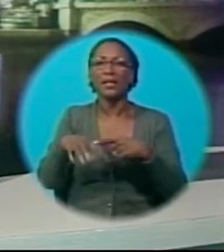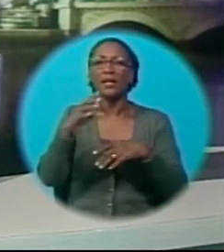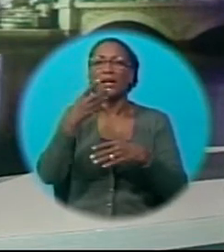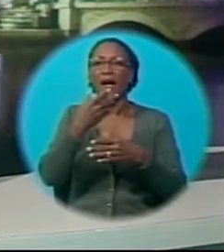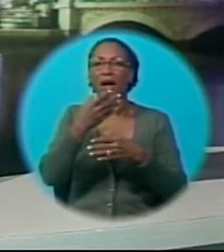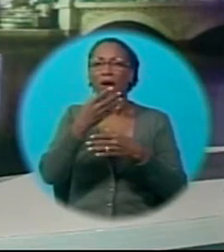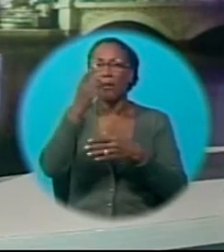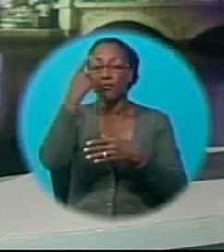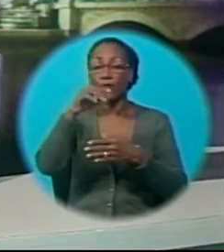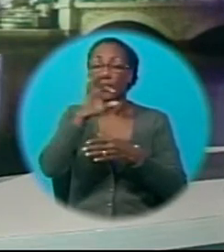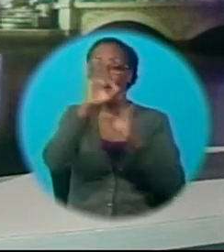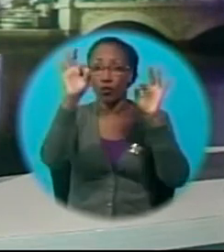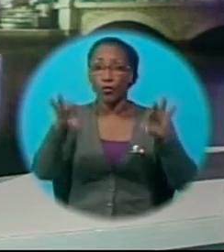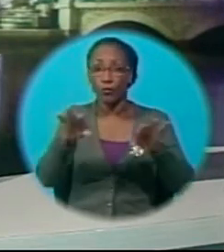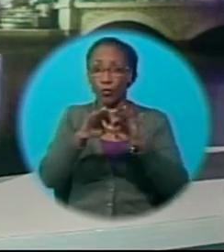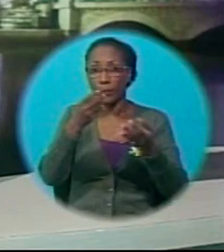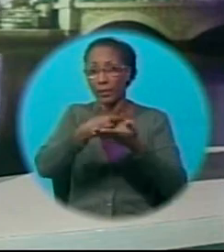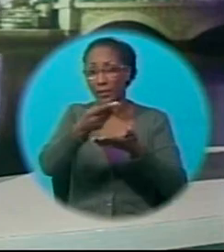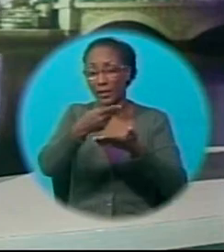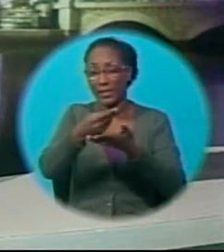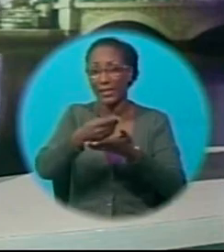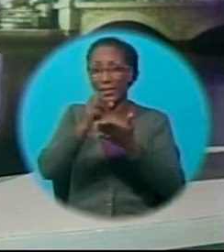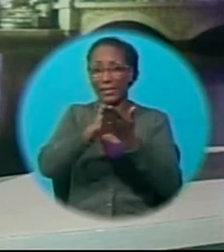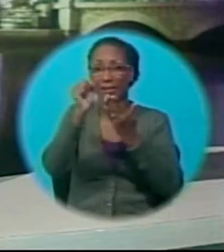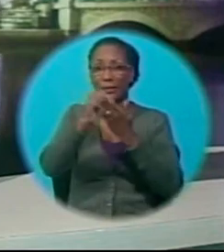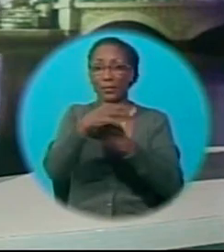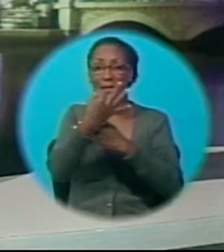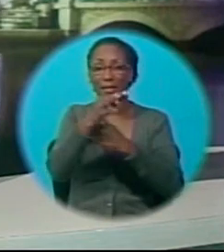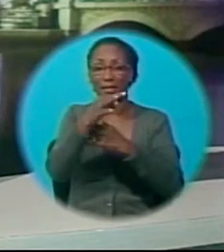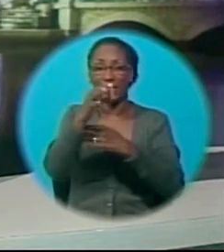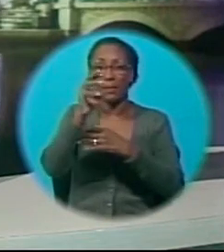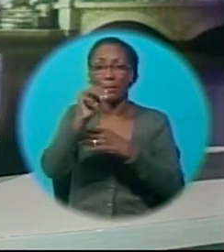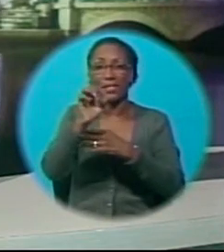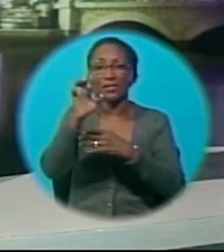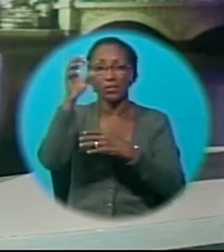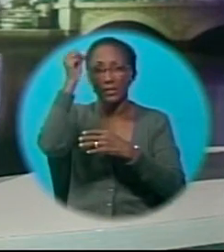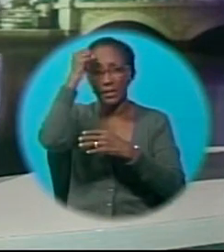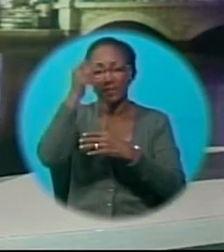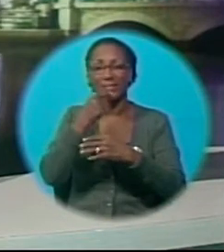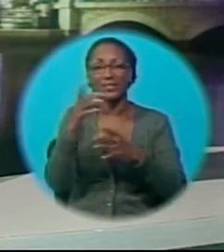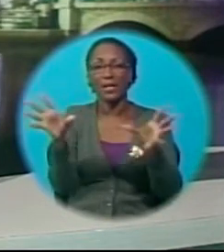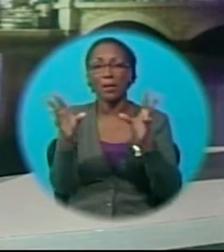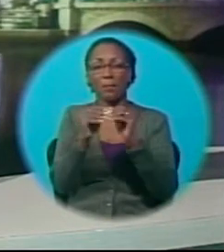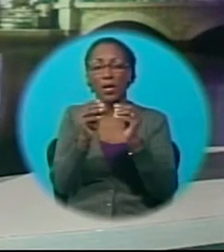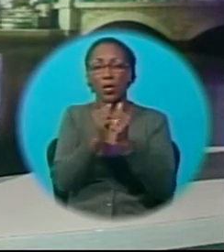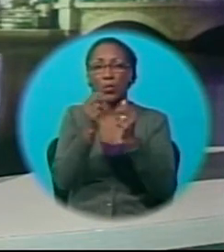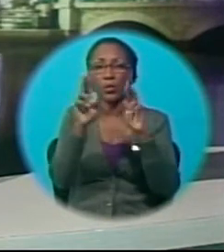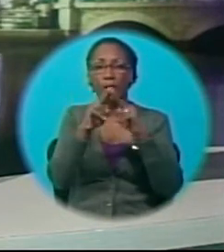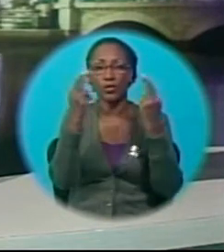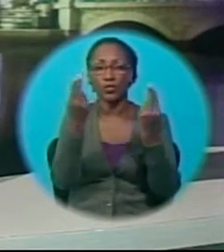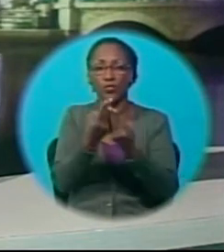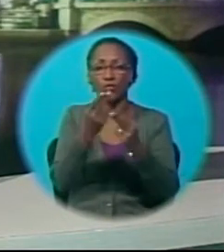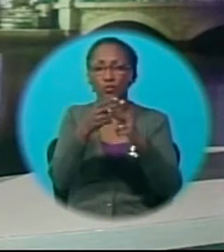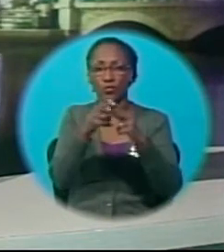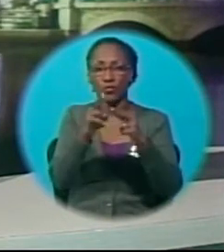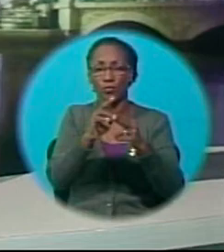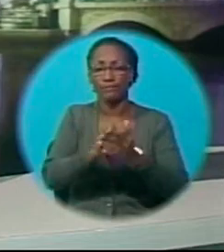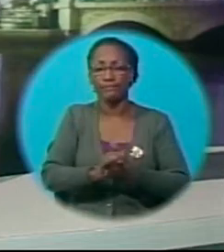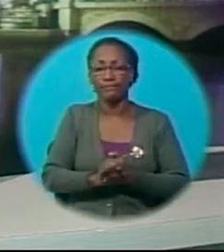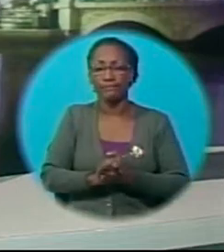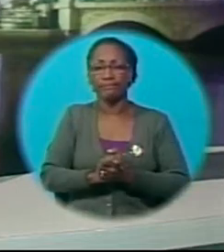forms is September 19th. And Mr. Sinclair says he will be meeting with the union shortly to examine any remaining